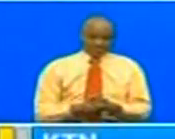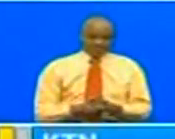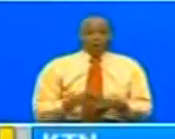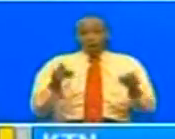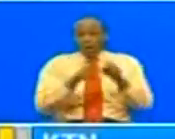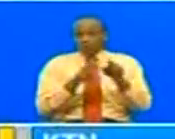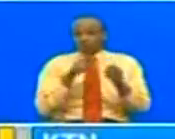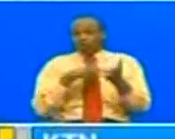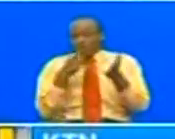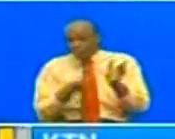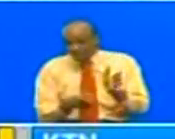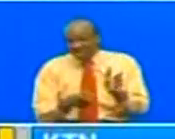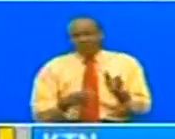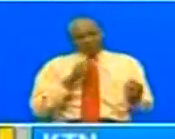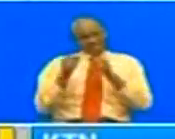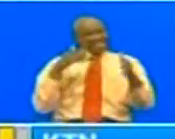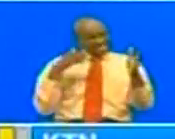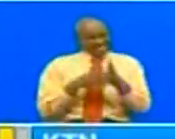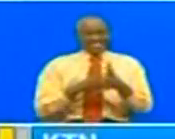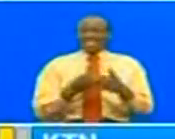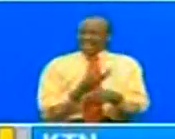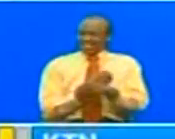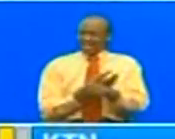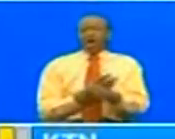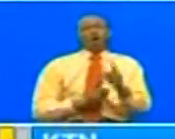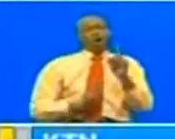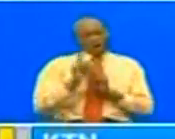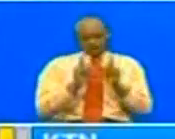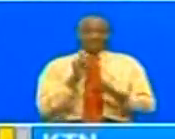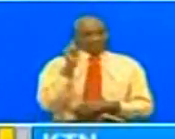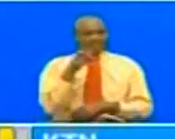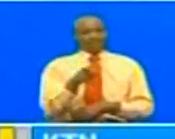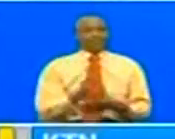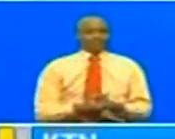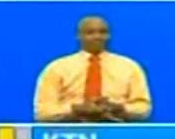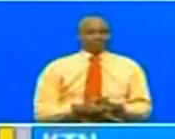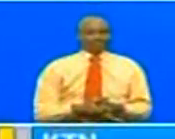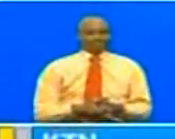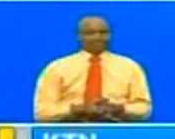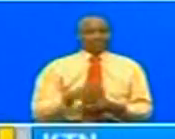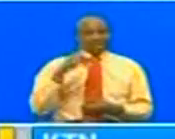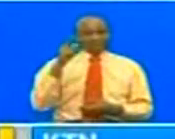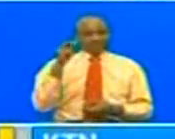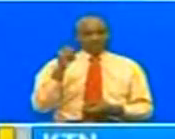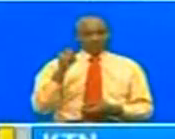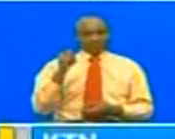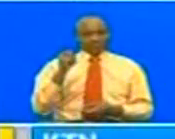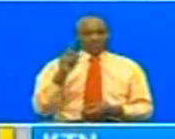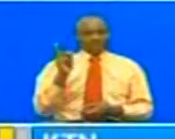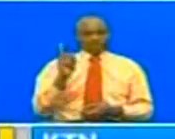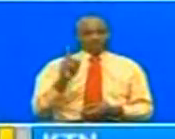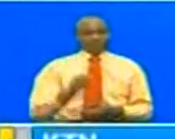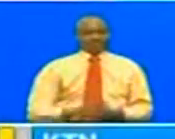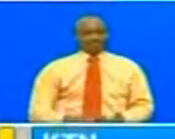also making the fight against cancer a very critical one in the country. Sharma Manyi, KTN,